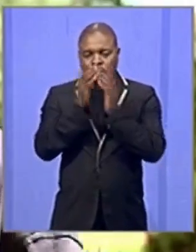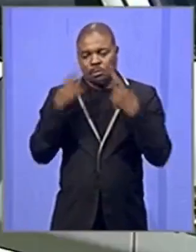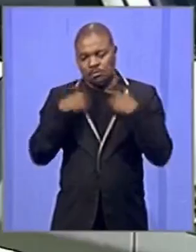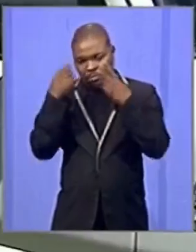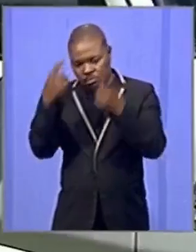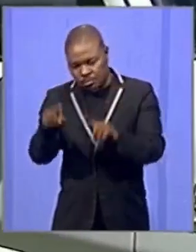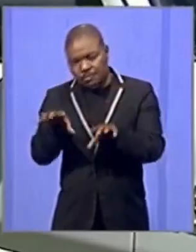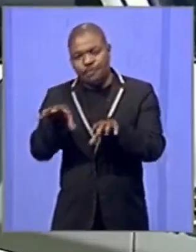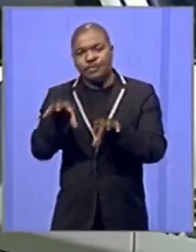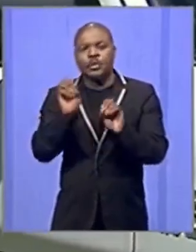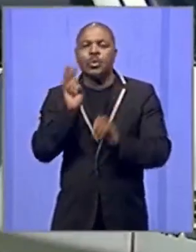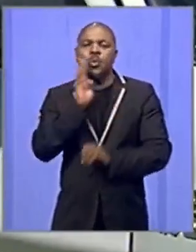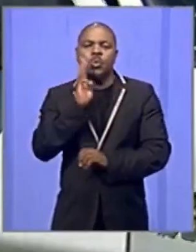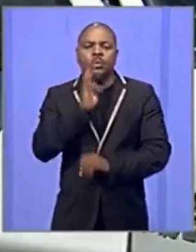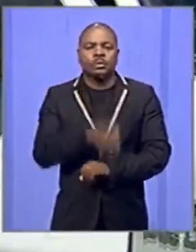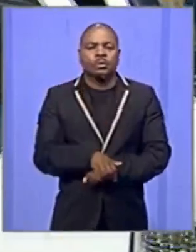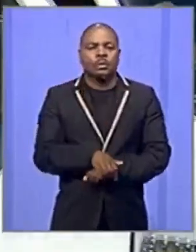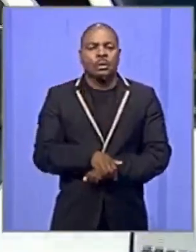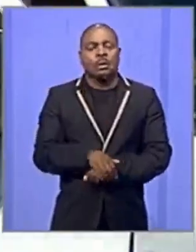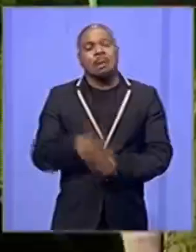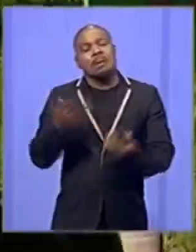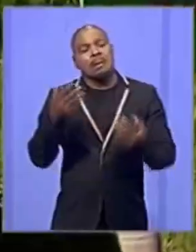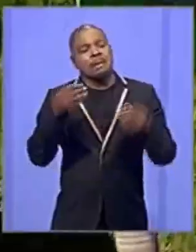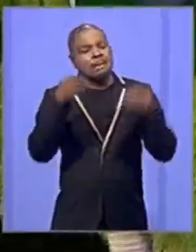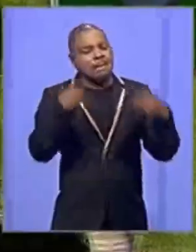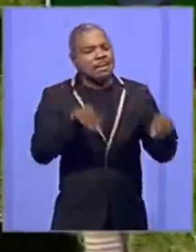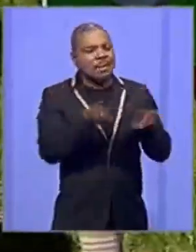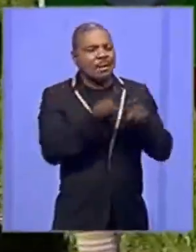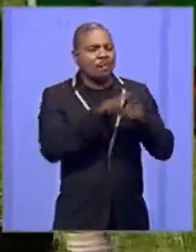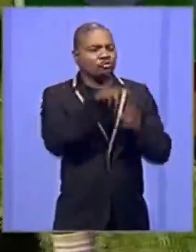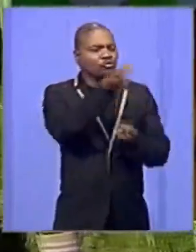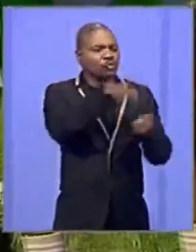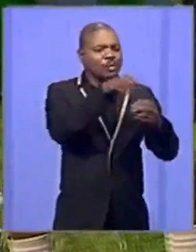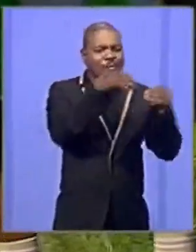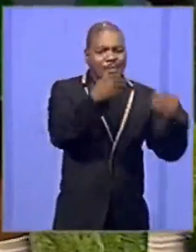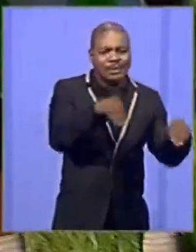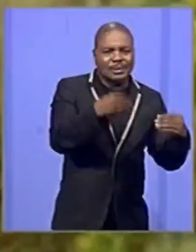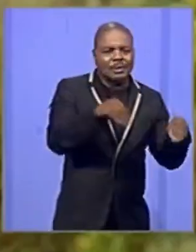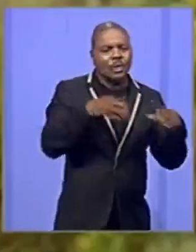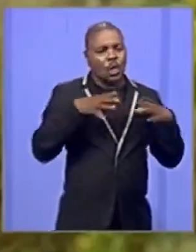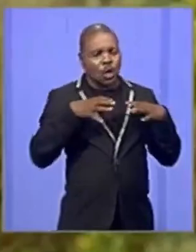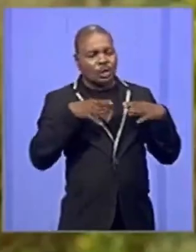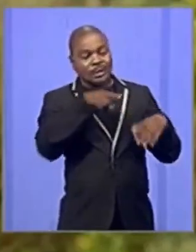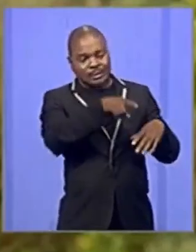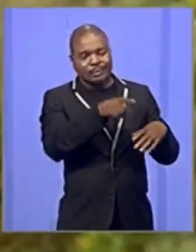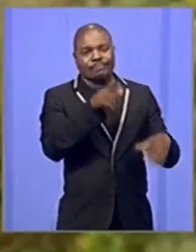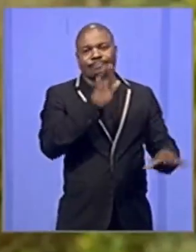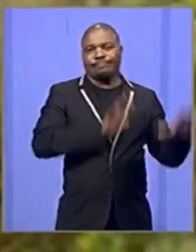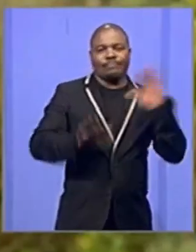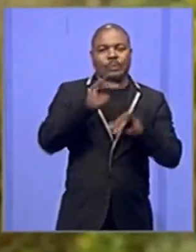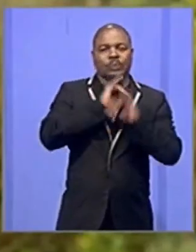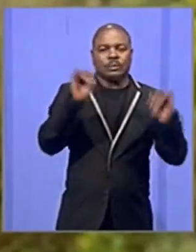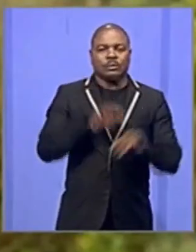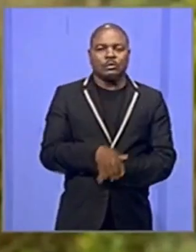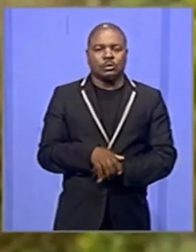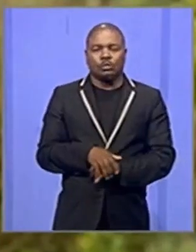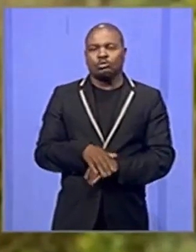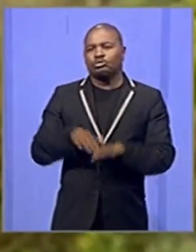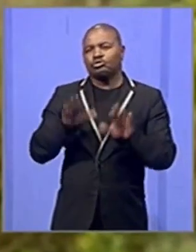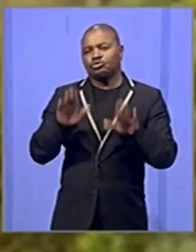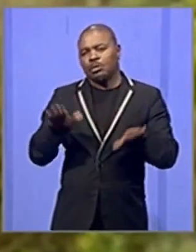metsi. Dikgwebo tse akgang ka hare dibaka tsa ho ikgatholla di amehile haholo. Children from